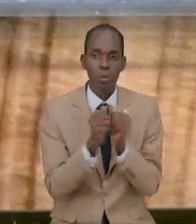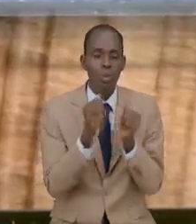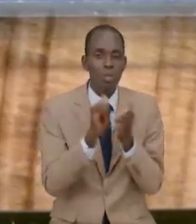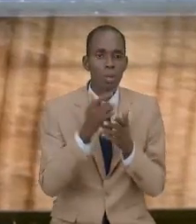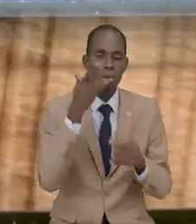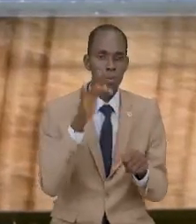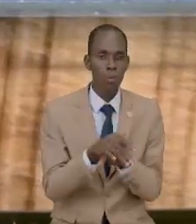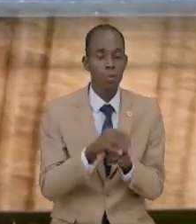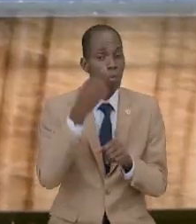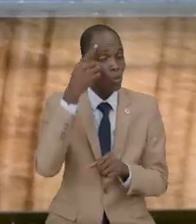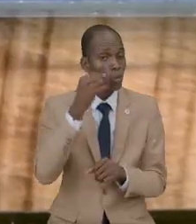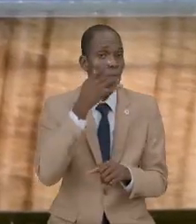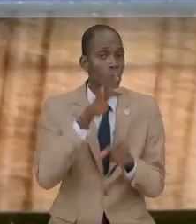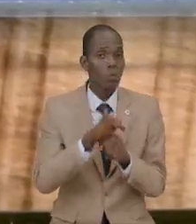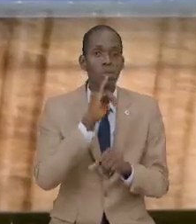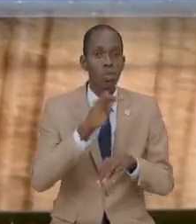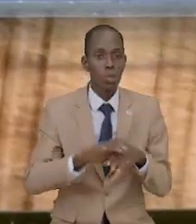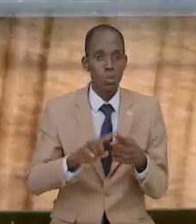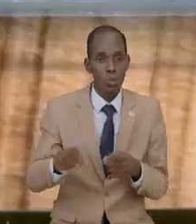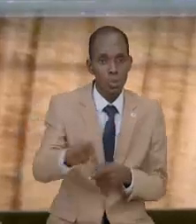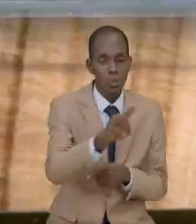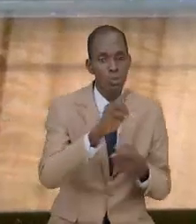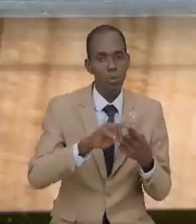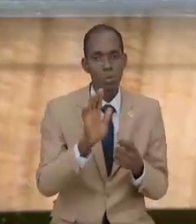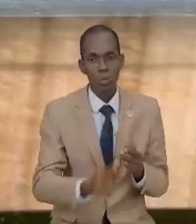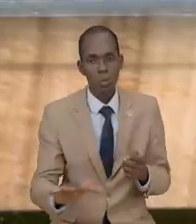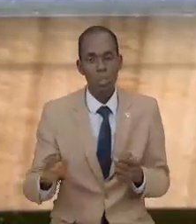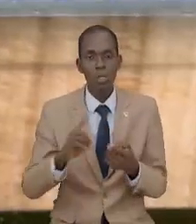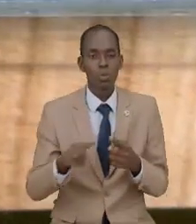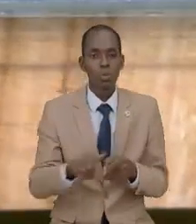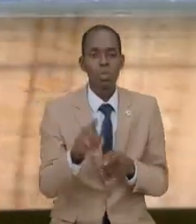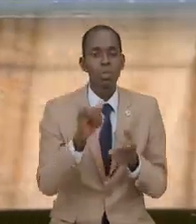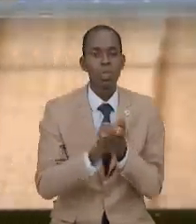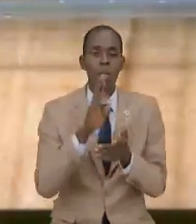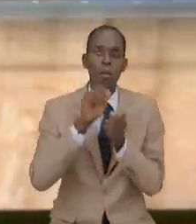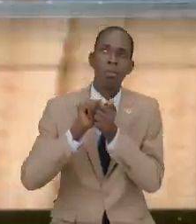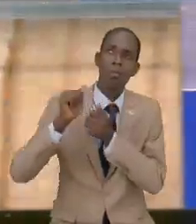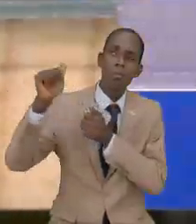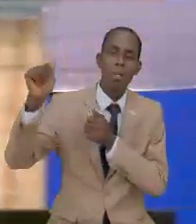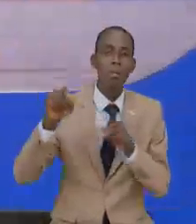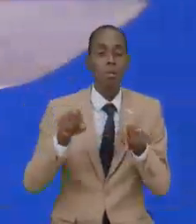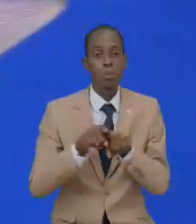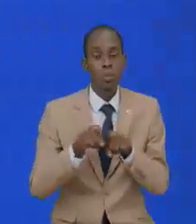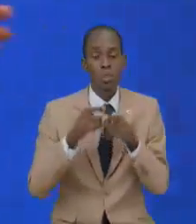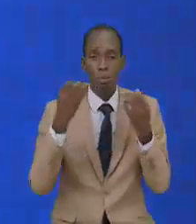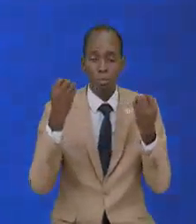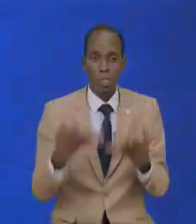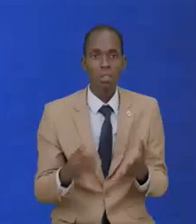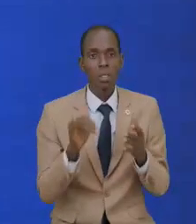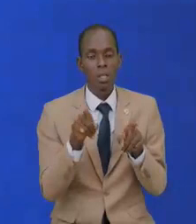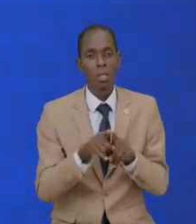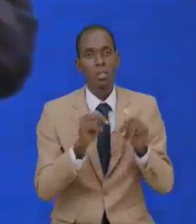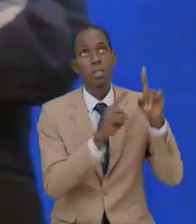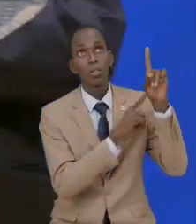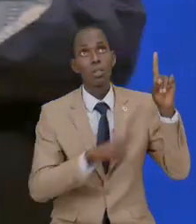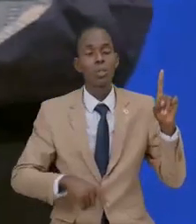the promise is unto you and to your children and to them that are far off, even as many as the Lord our